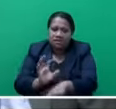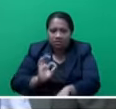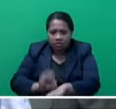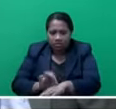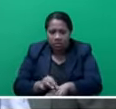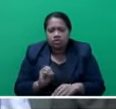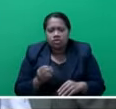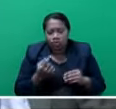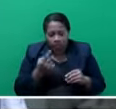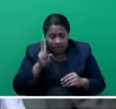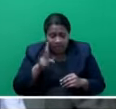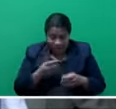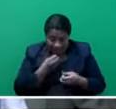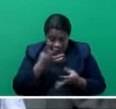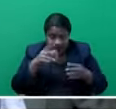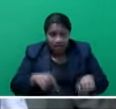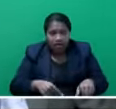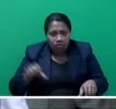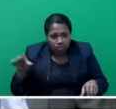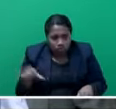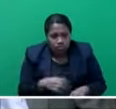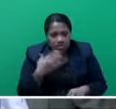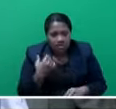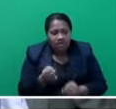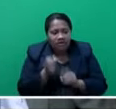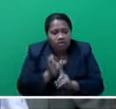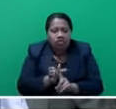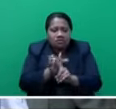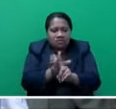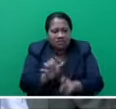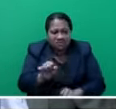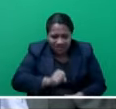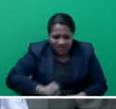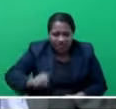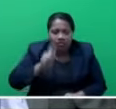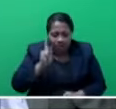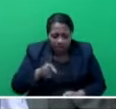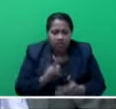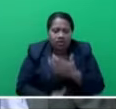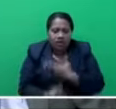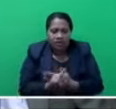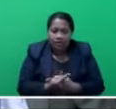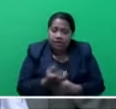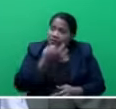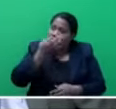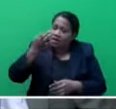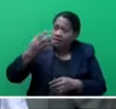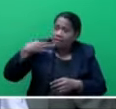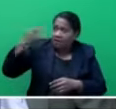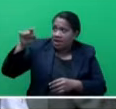apply for a quarantine space. That's what happens. You have to apply to New Zealand for a quarantine